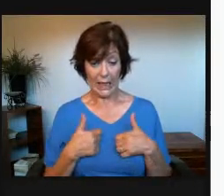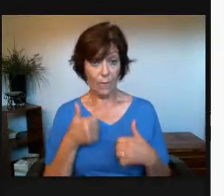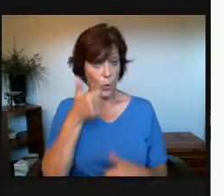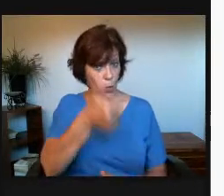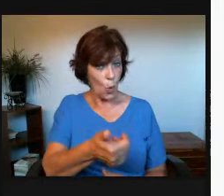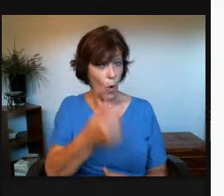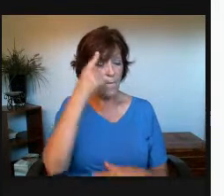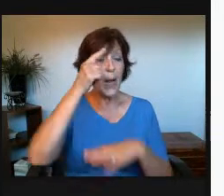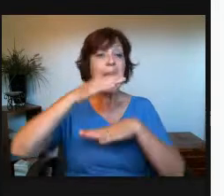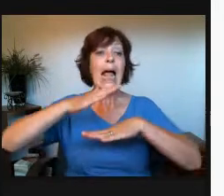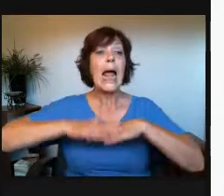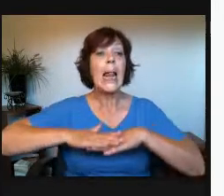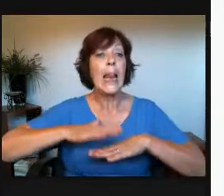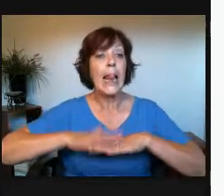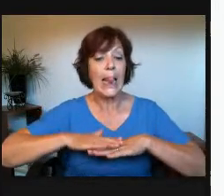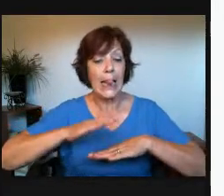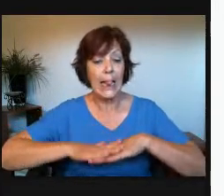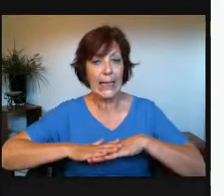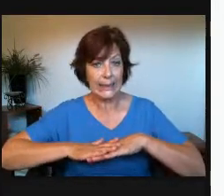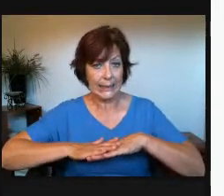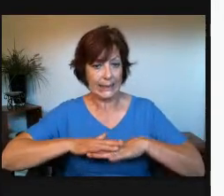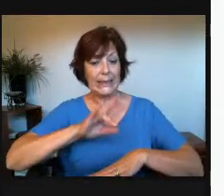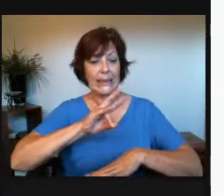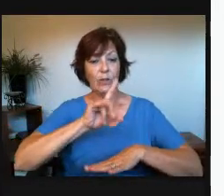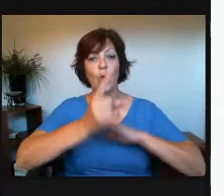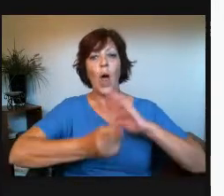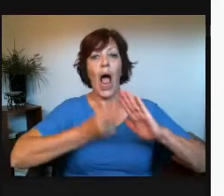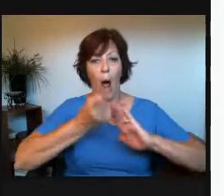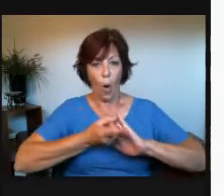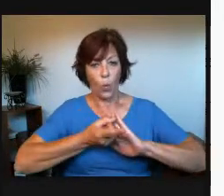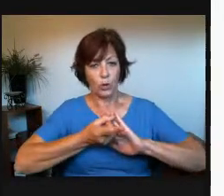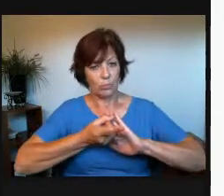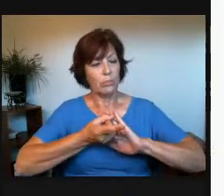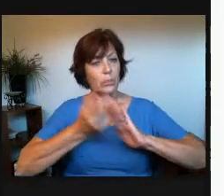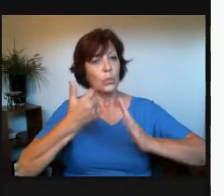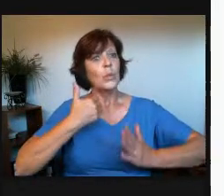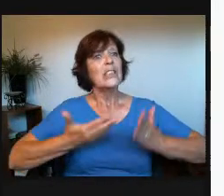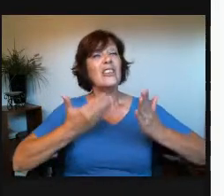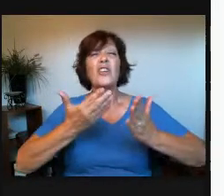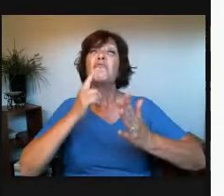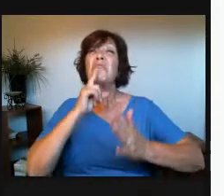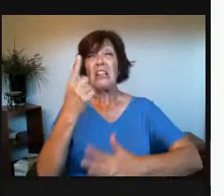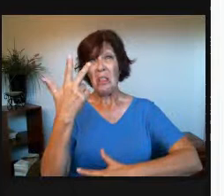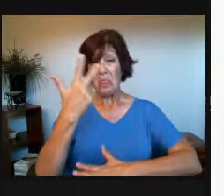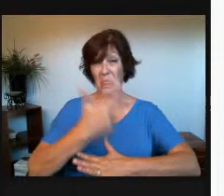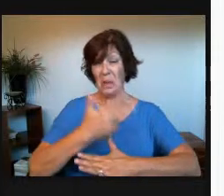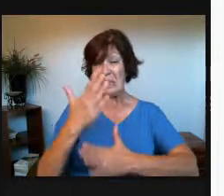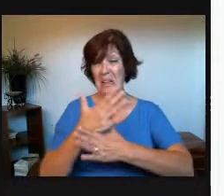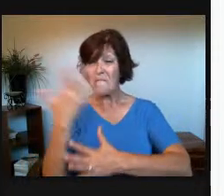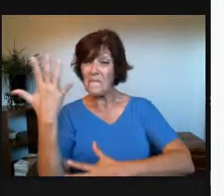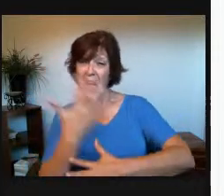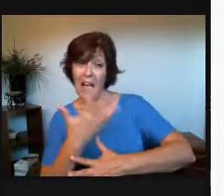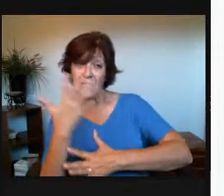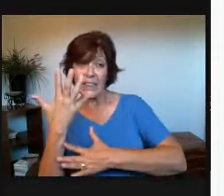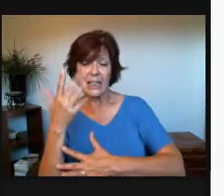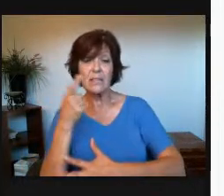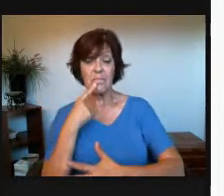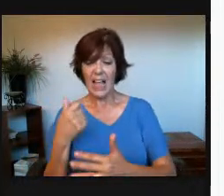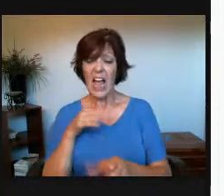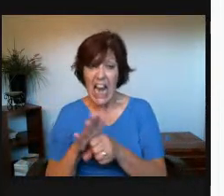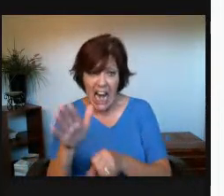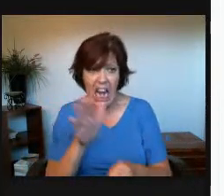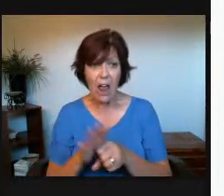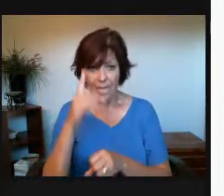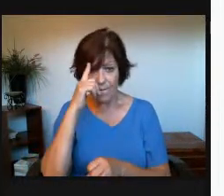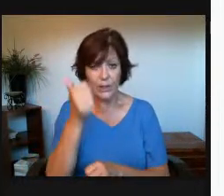a minimum of 72 hours. We usually suggest 3 to 5 days as an average, but after